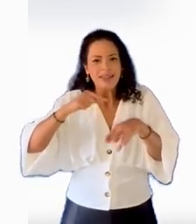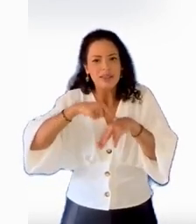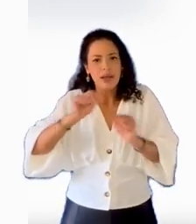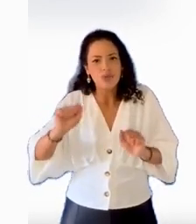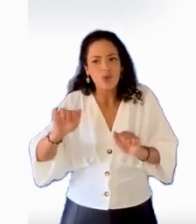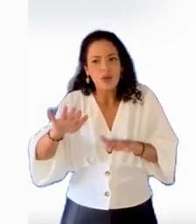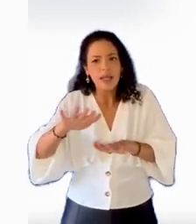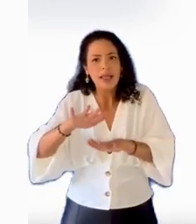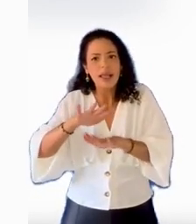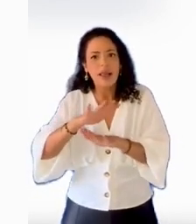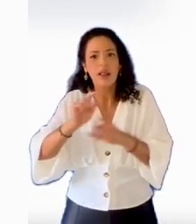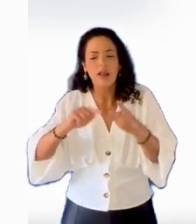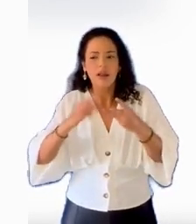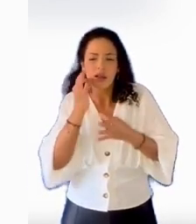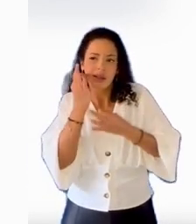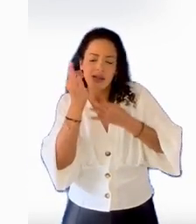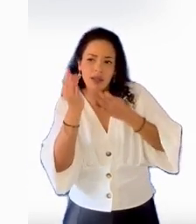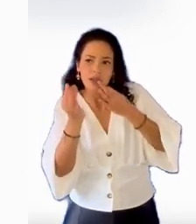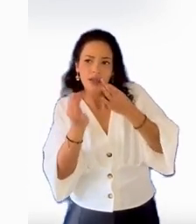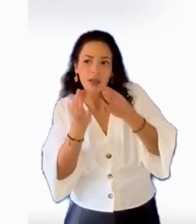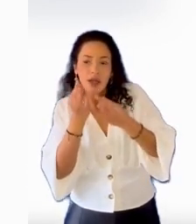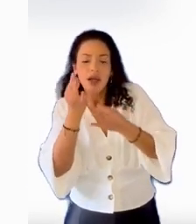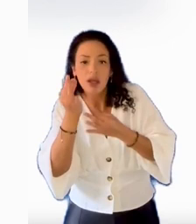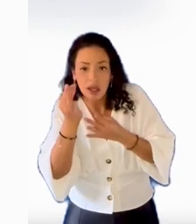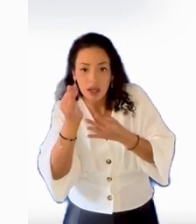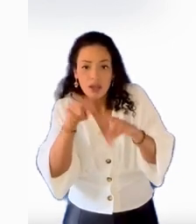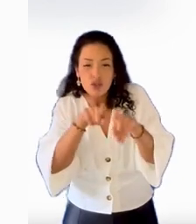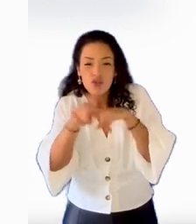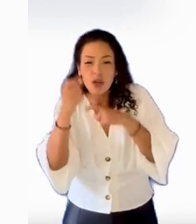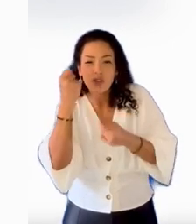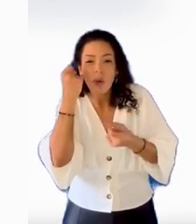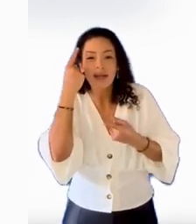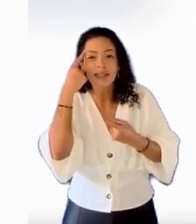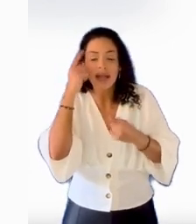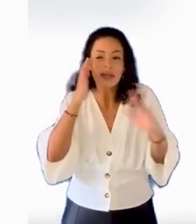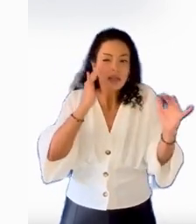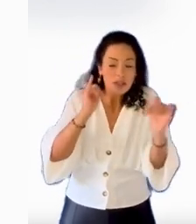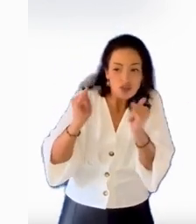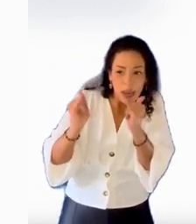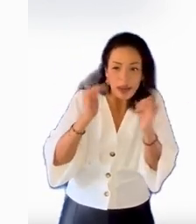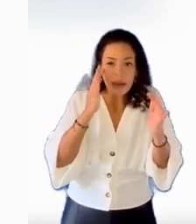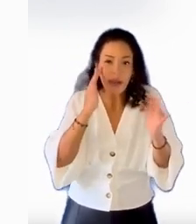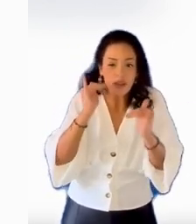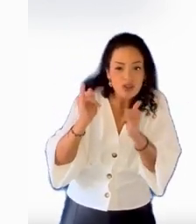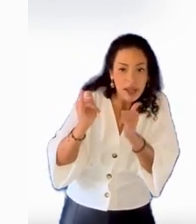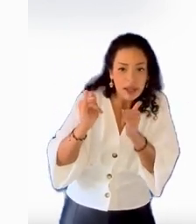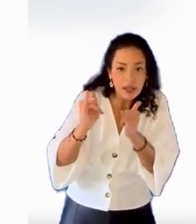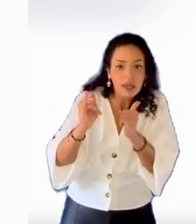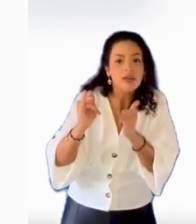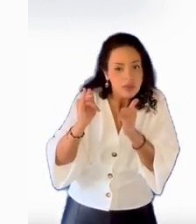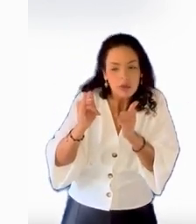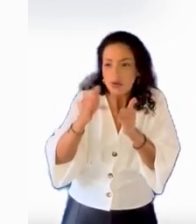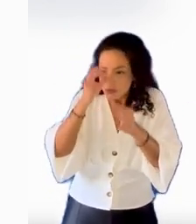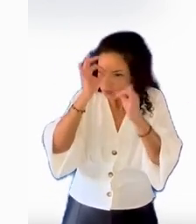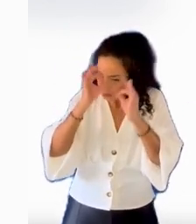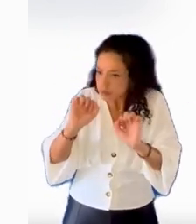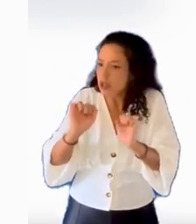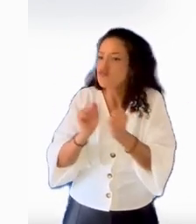us, being curious, asking questions, and seeking to understand by checking, affirming and